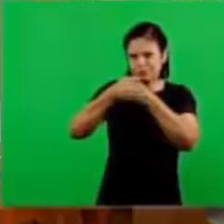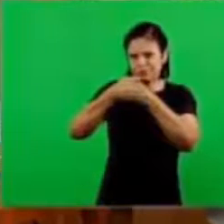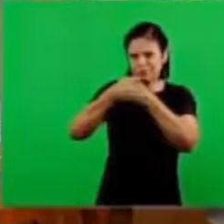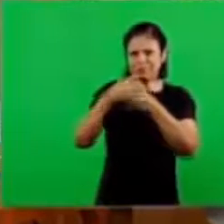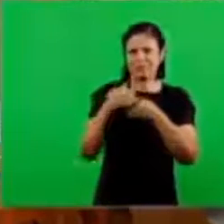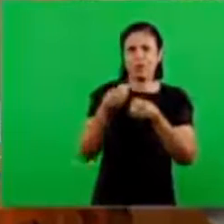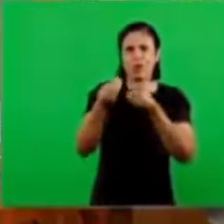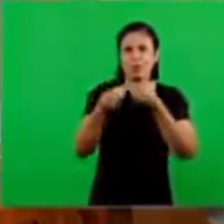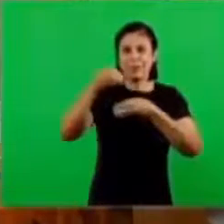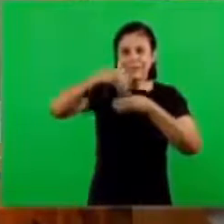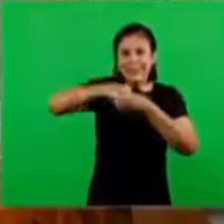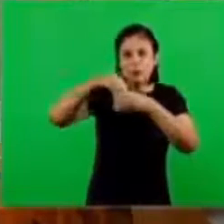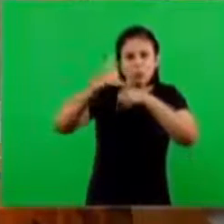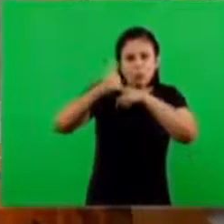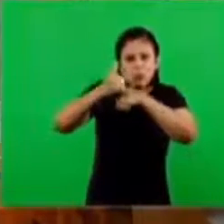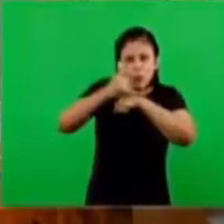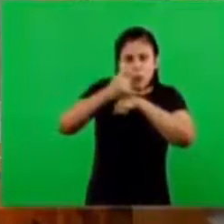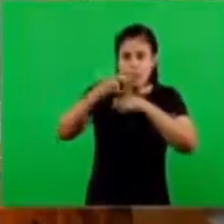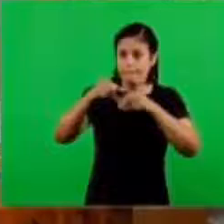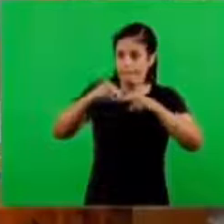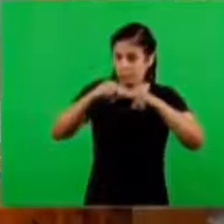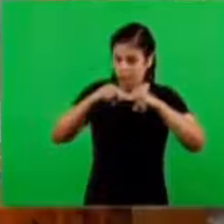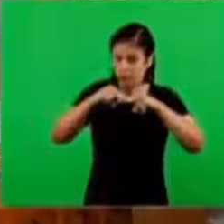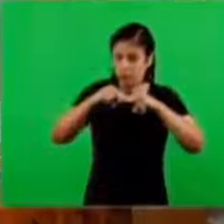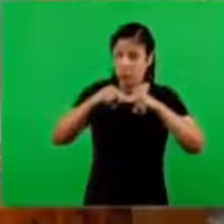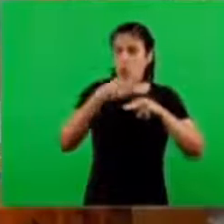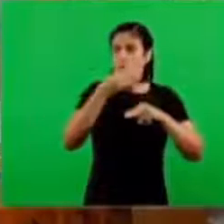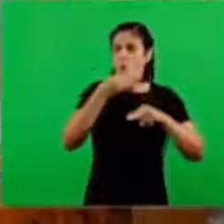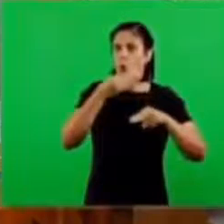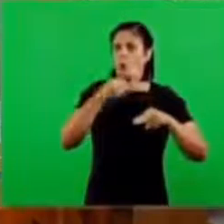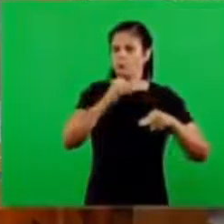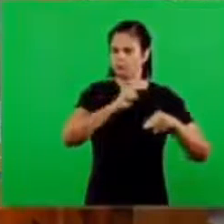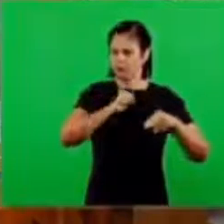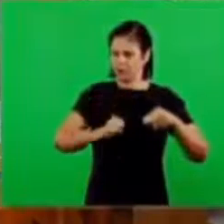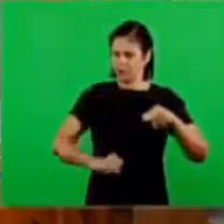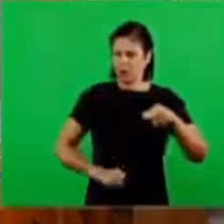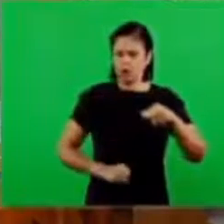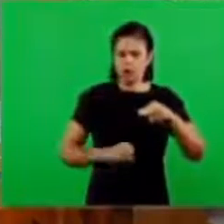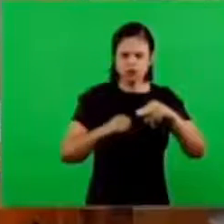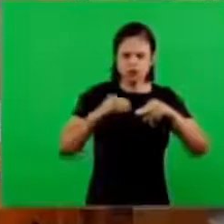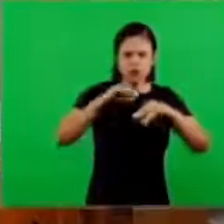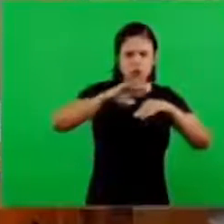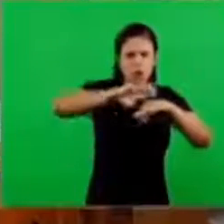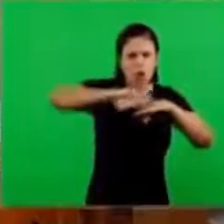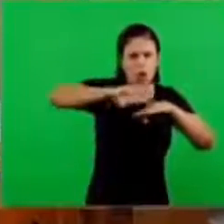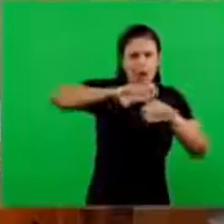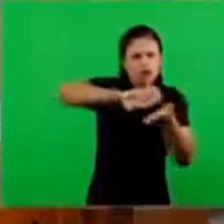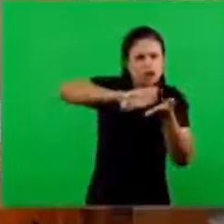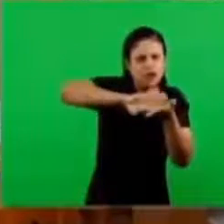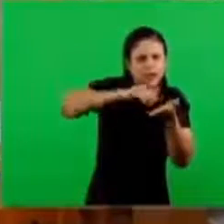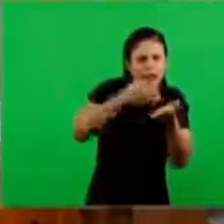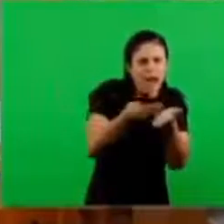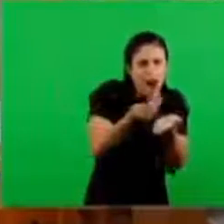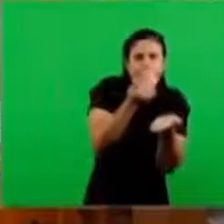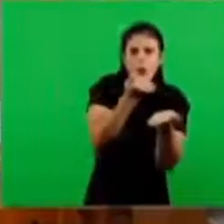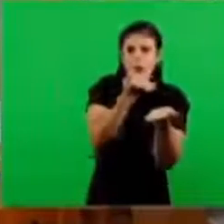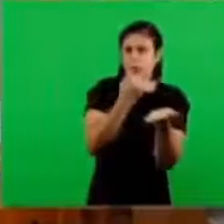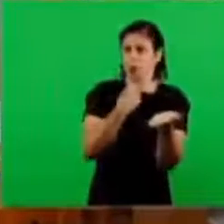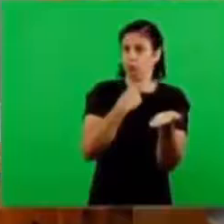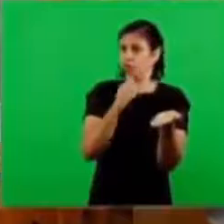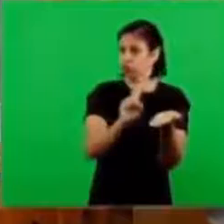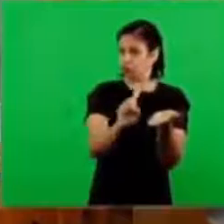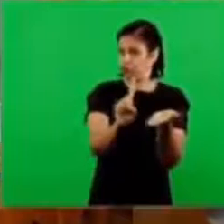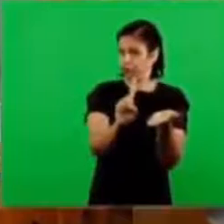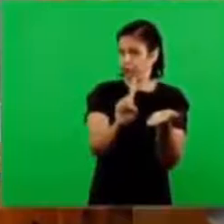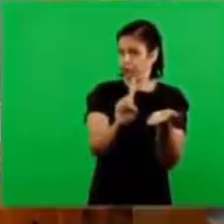layer of fat. That's why there was a prohibition of the priest to use that for him to